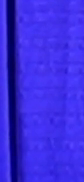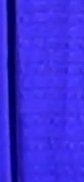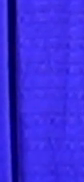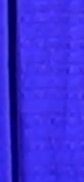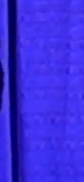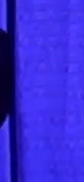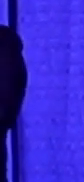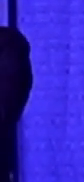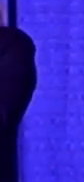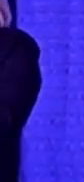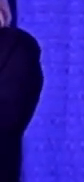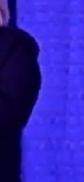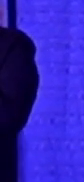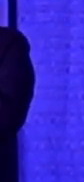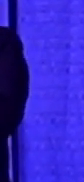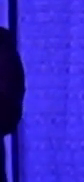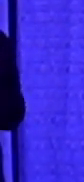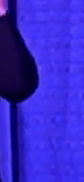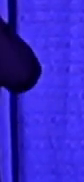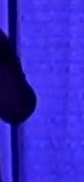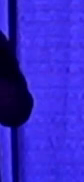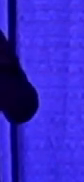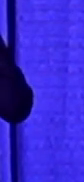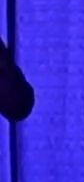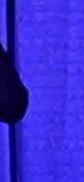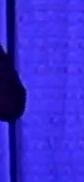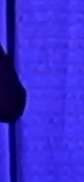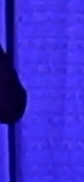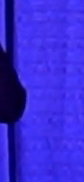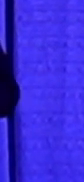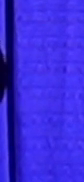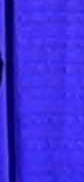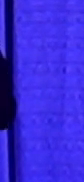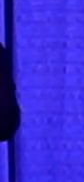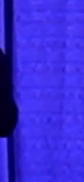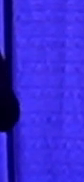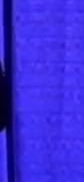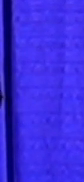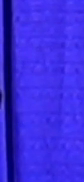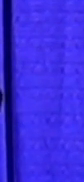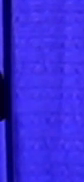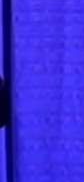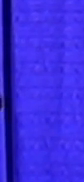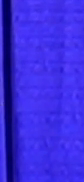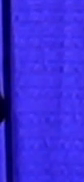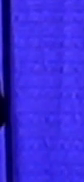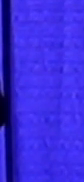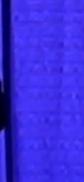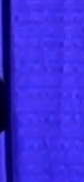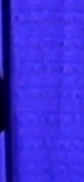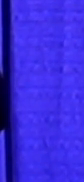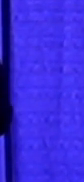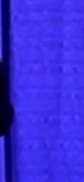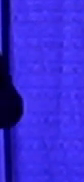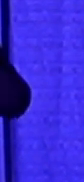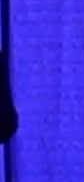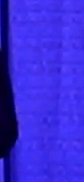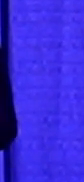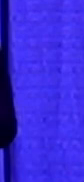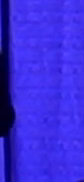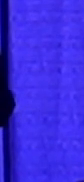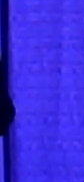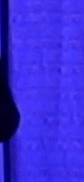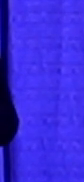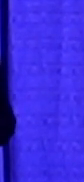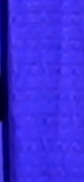from the elected leaders you just heard from, there should be a book written about this. This was courage. This is the community coming together. This is the community saying